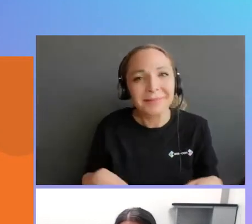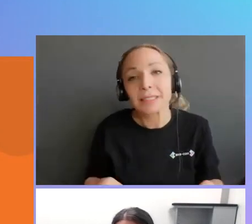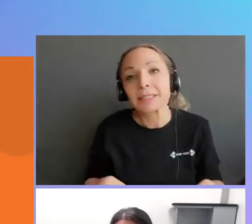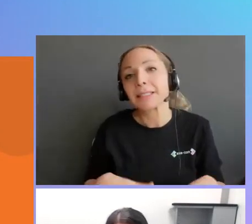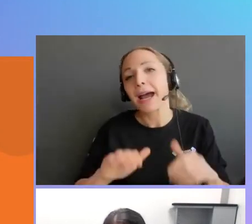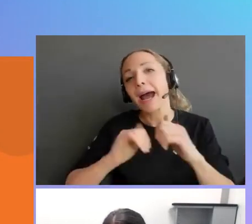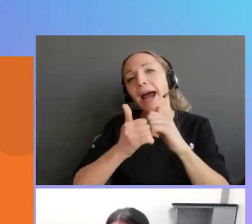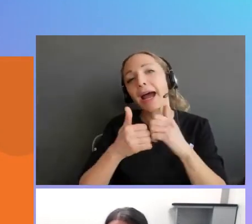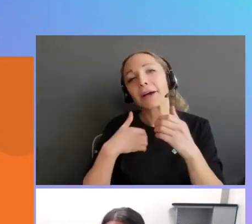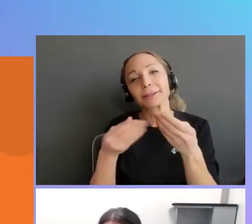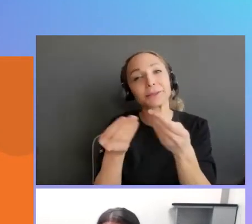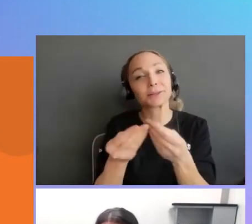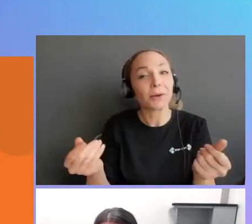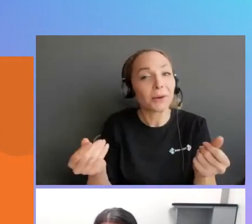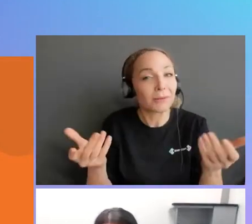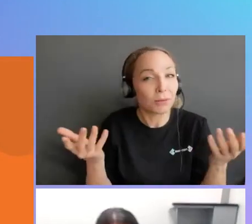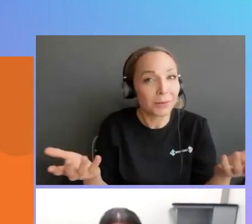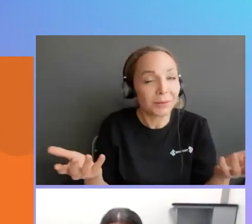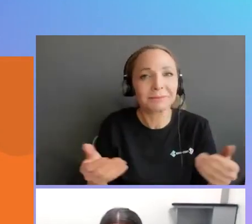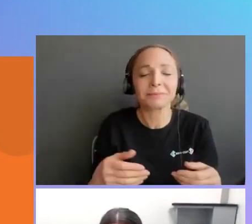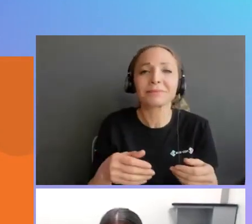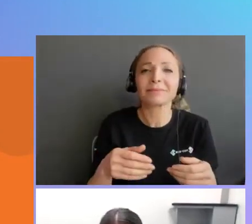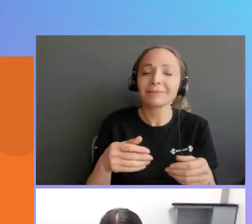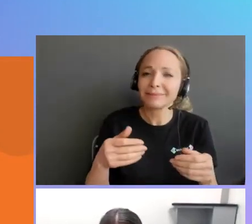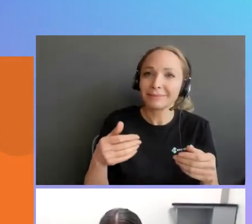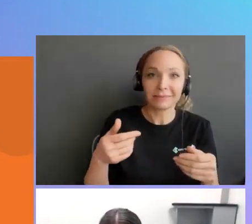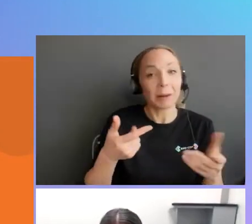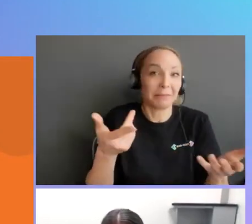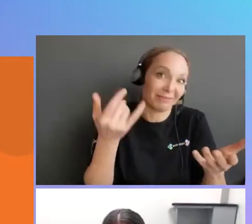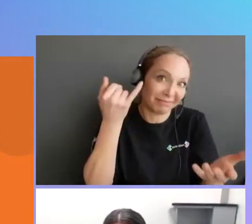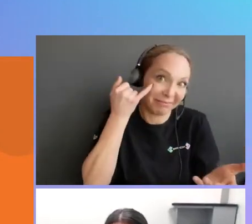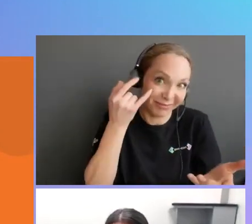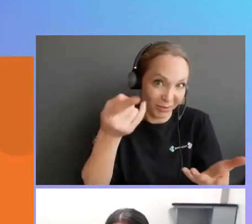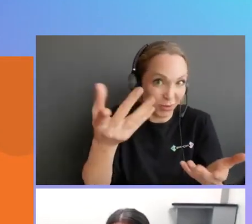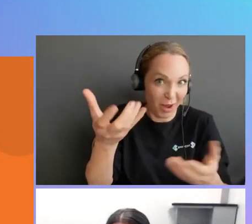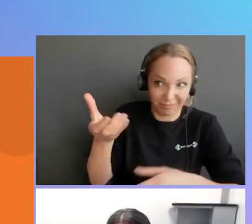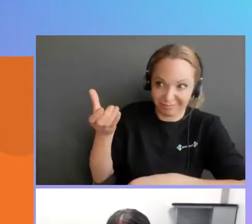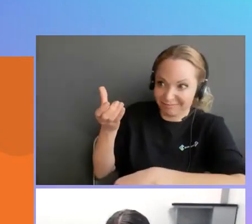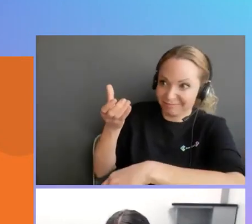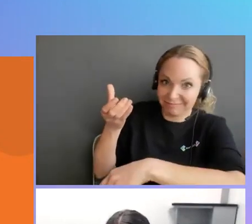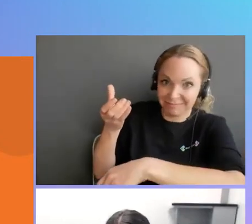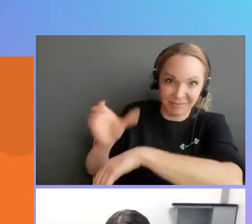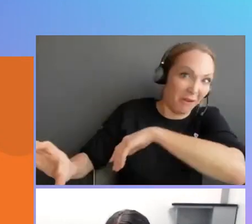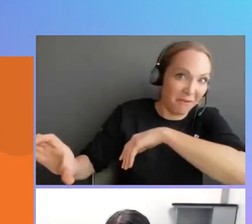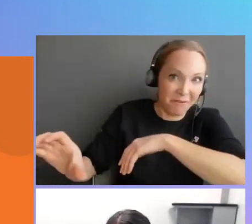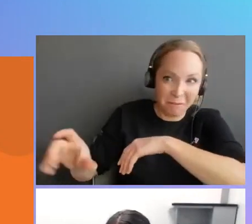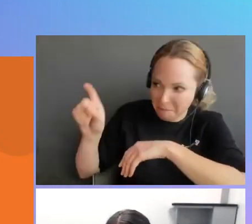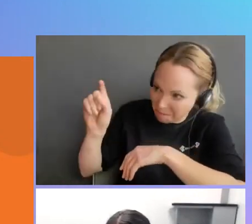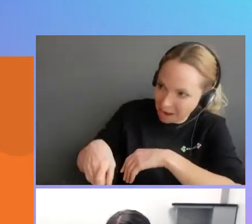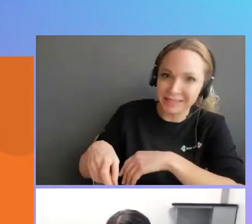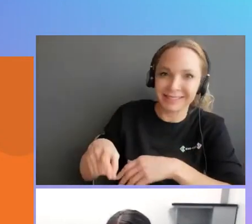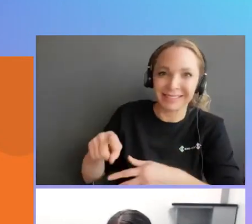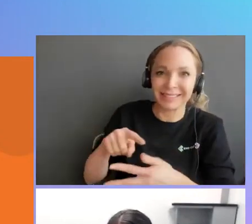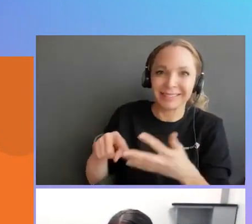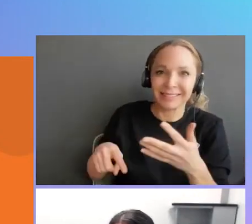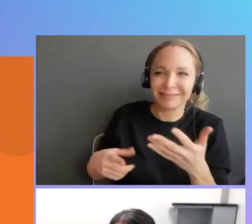can just get everybody to do it the way we want to do it. But if we create this positive environment, it's